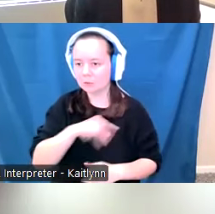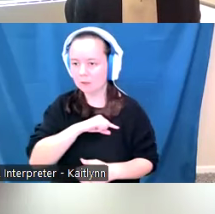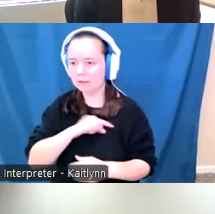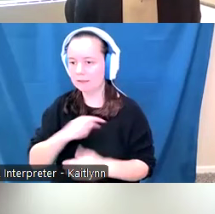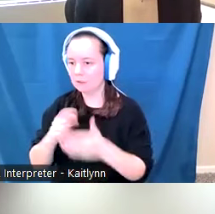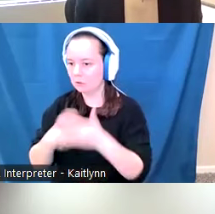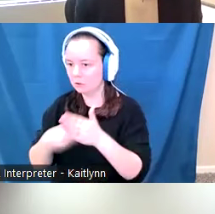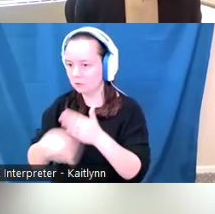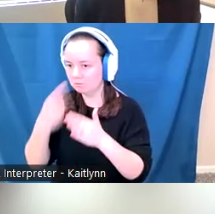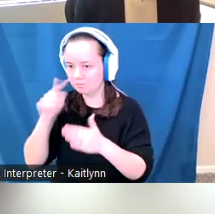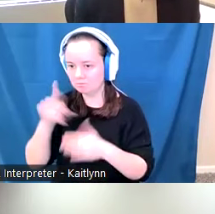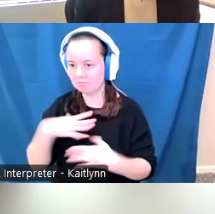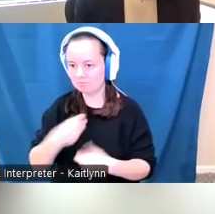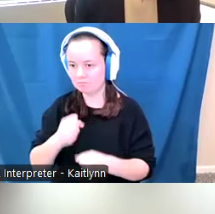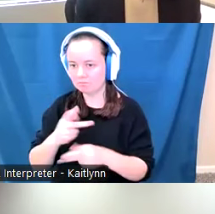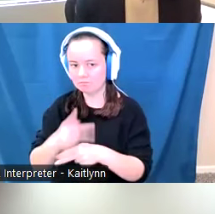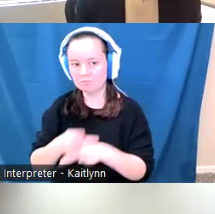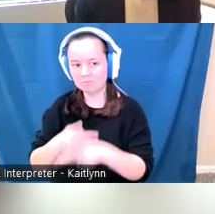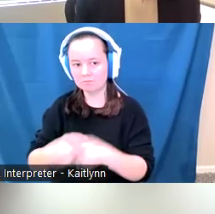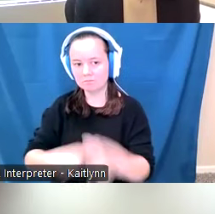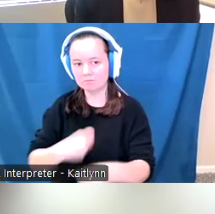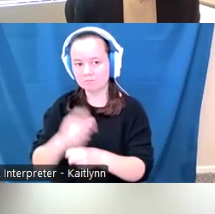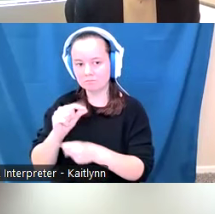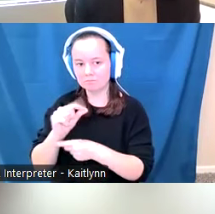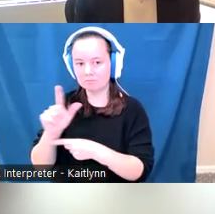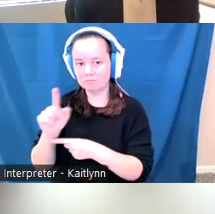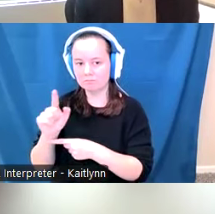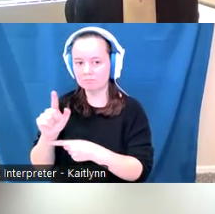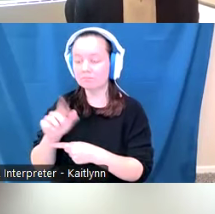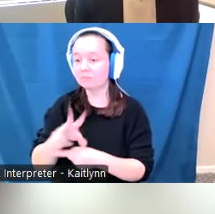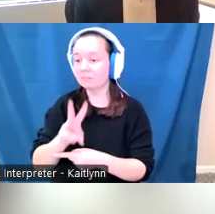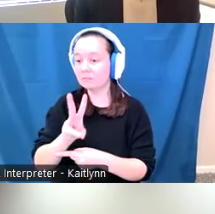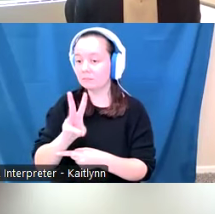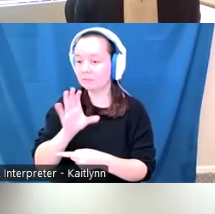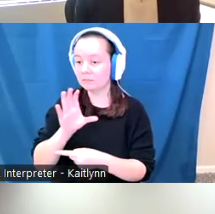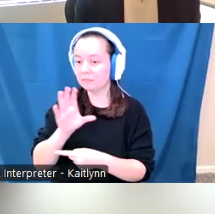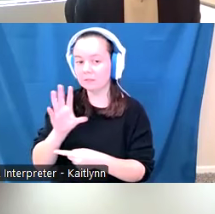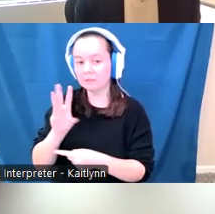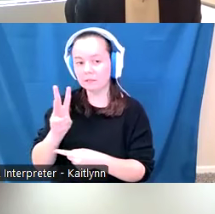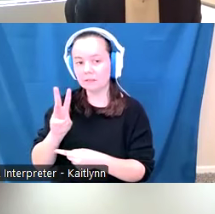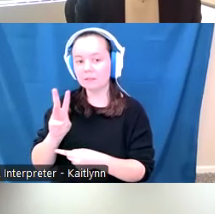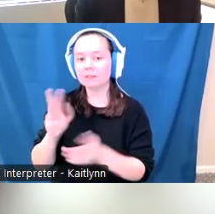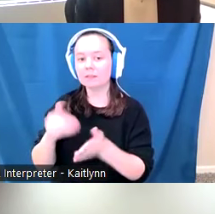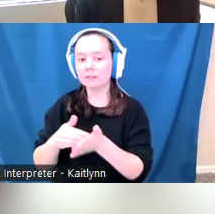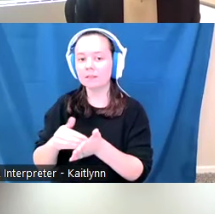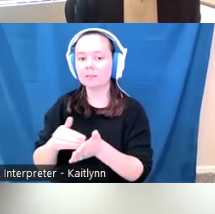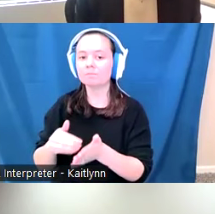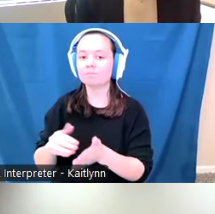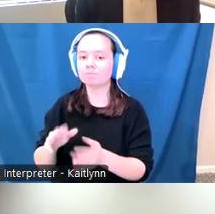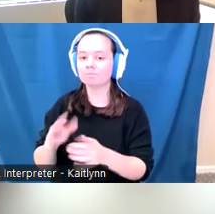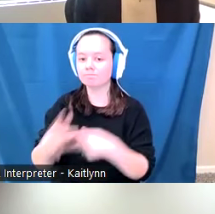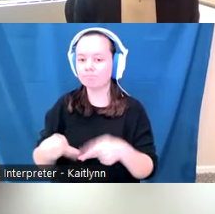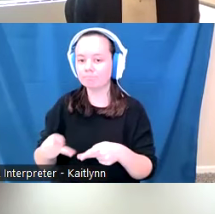In 2021, there were 656,000 individuals on waiting lists for Medicaid home and community-based